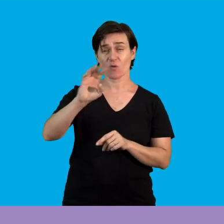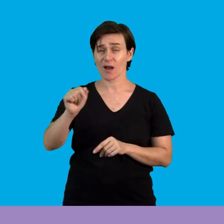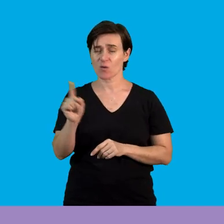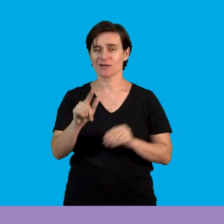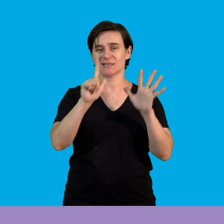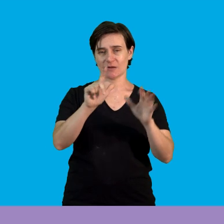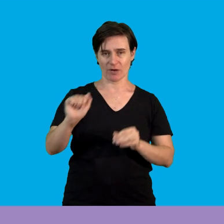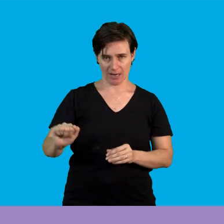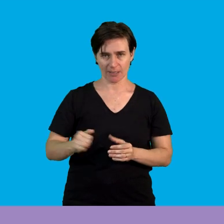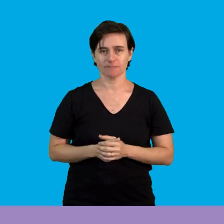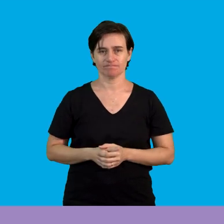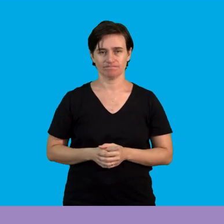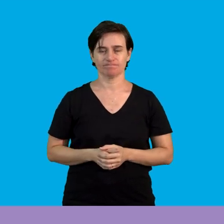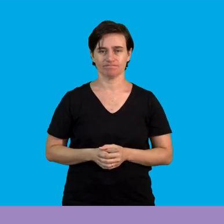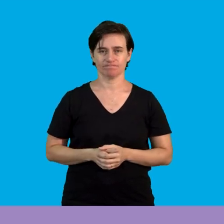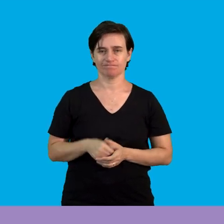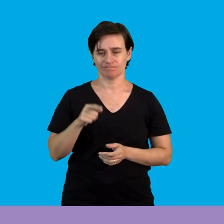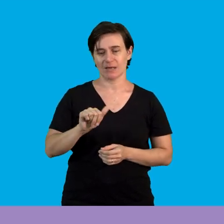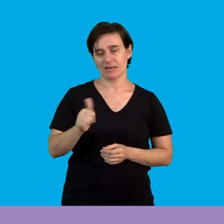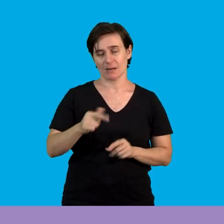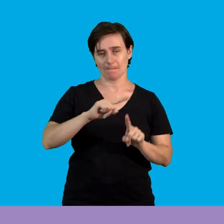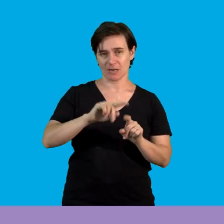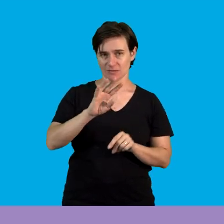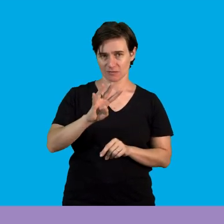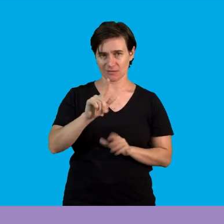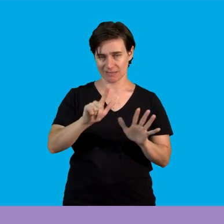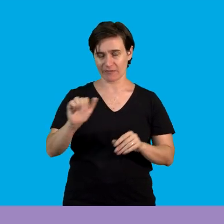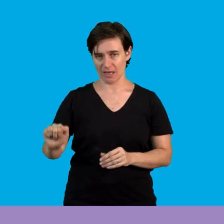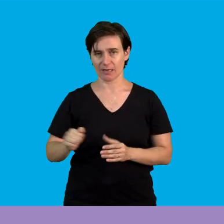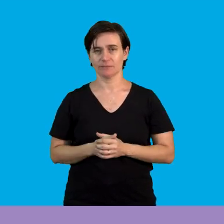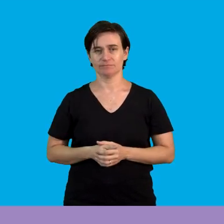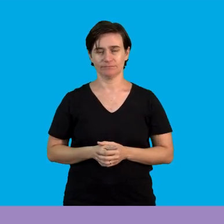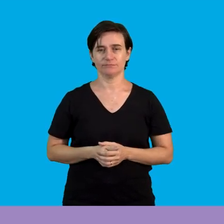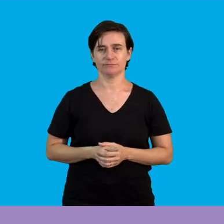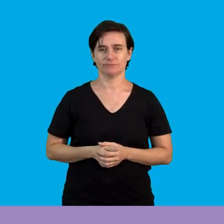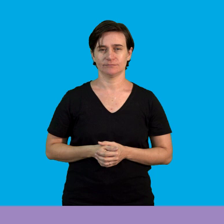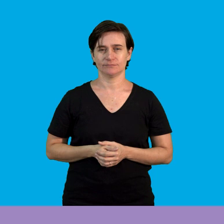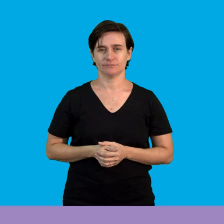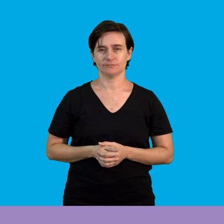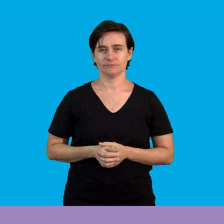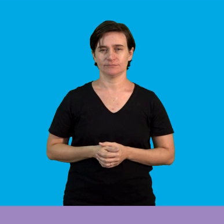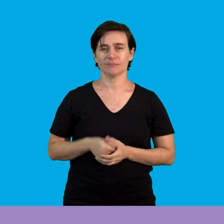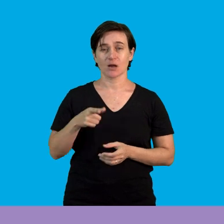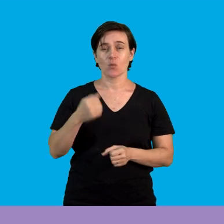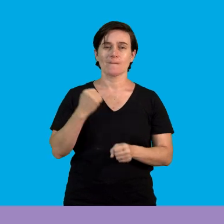3a plus 4a would be 7a. So that would be our outcome then. We have thus